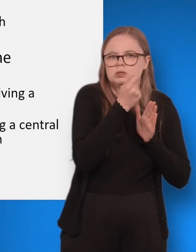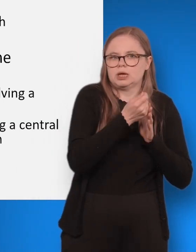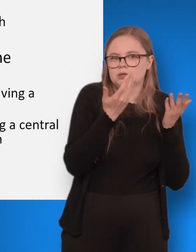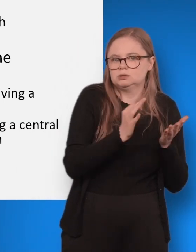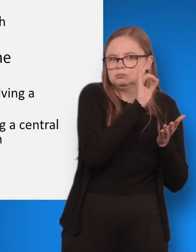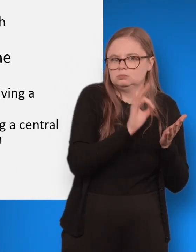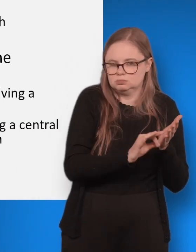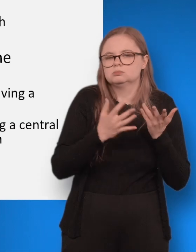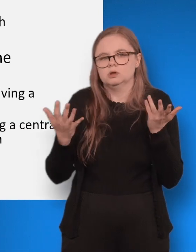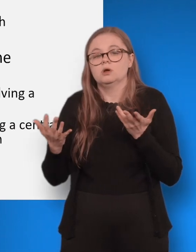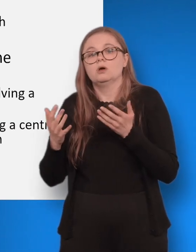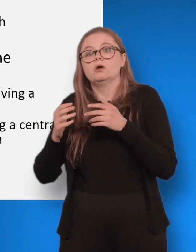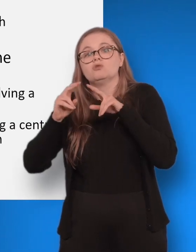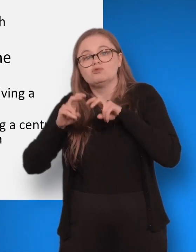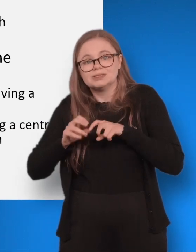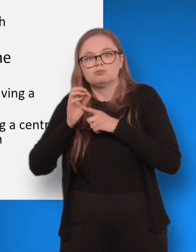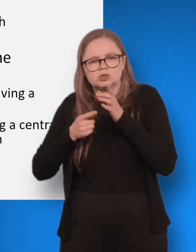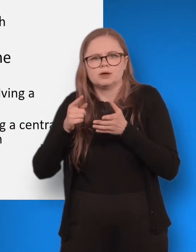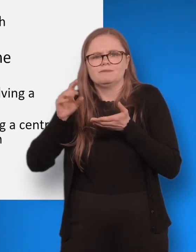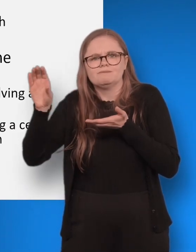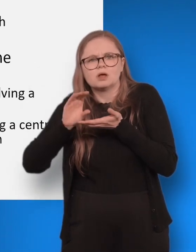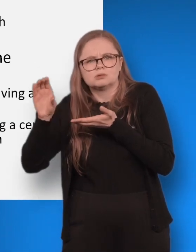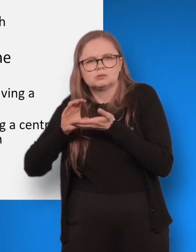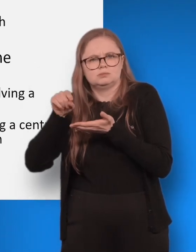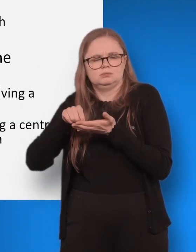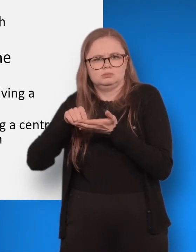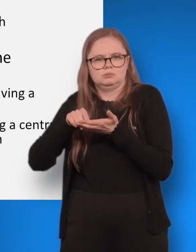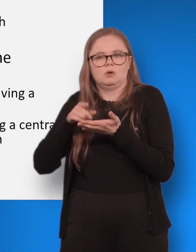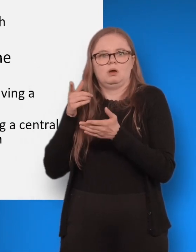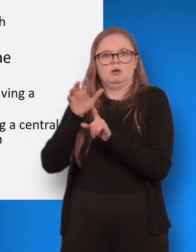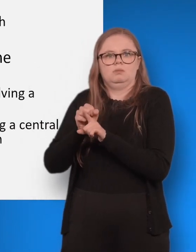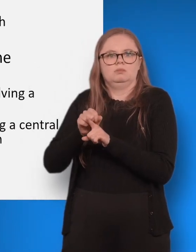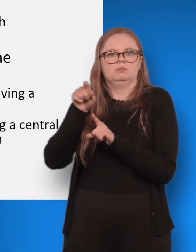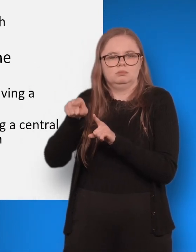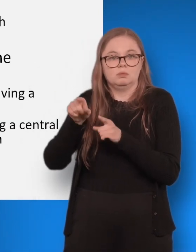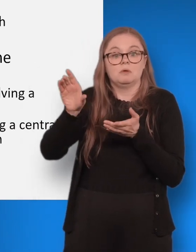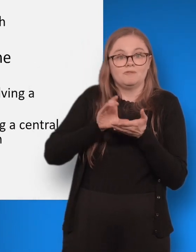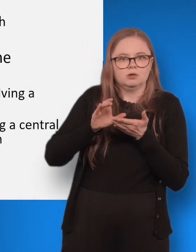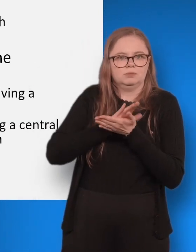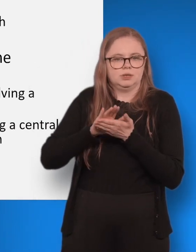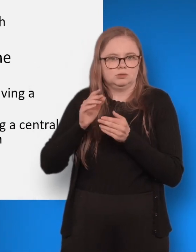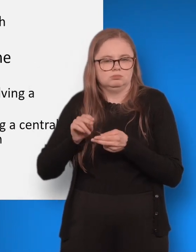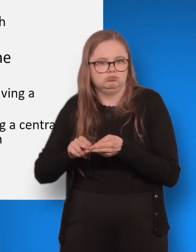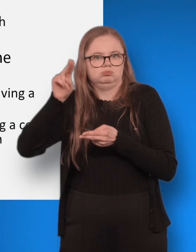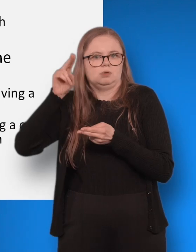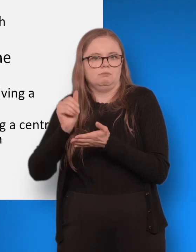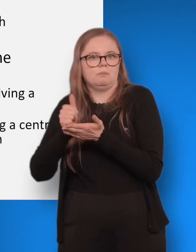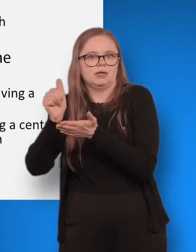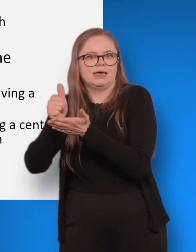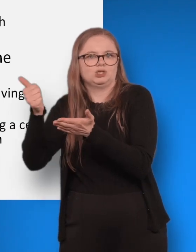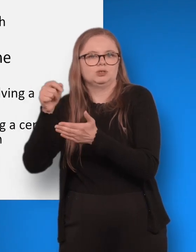research projects have been found to be associated with an increased number of publications, and in some